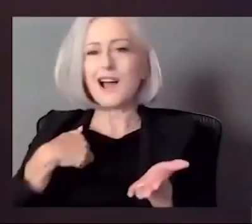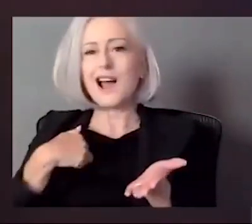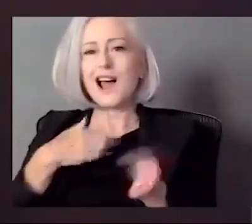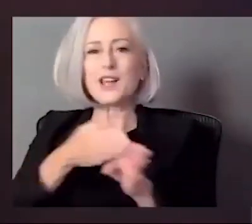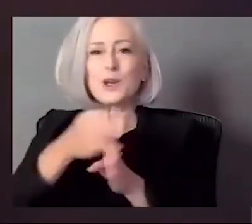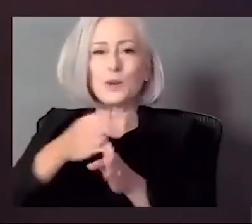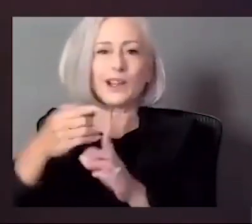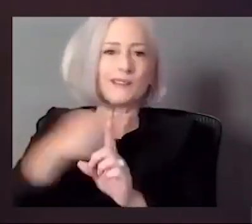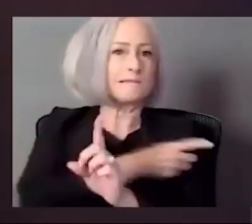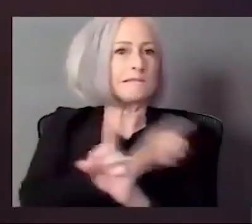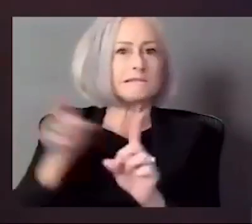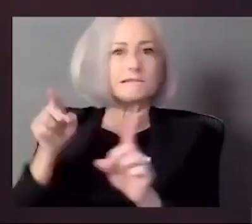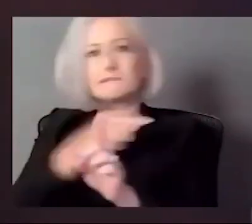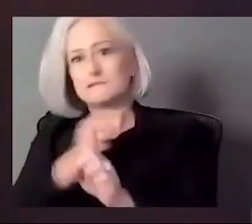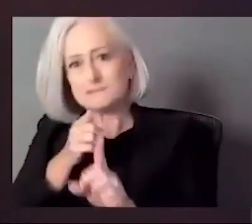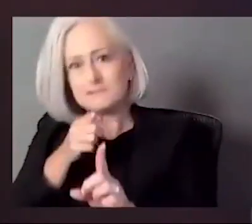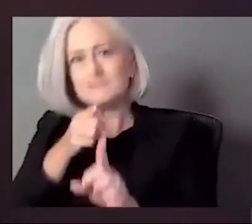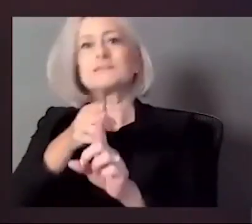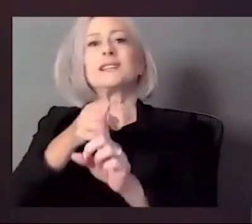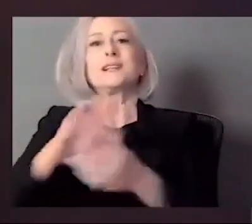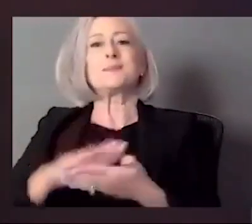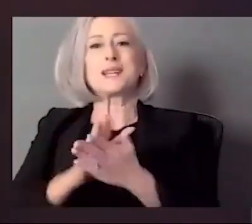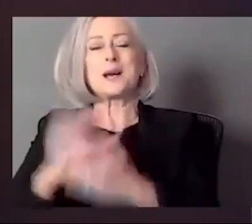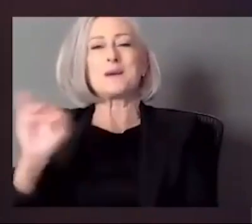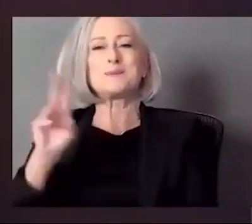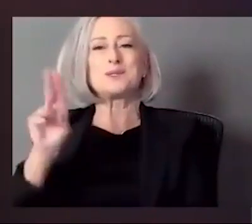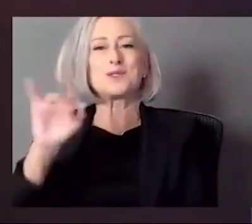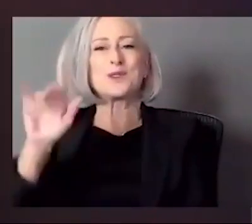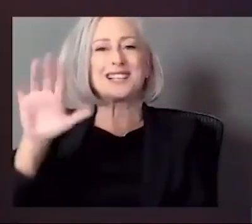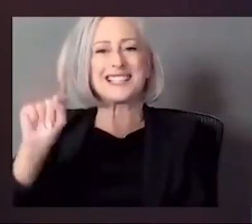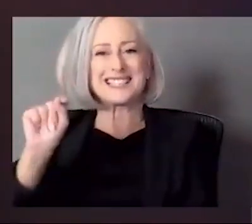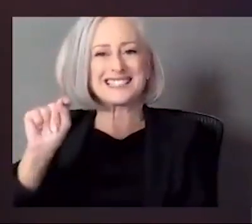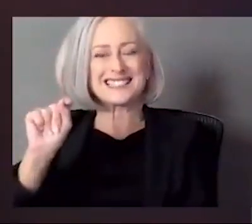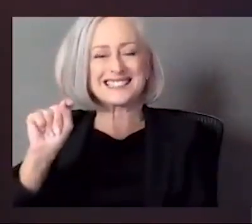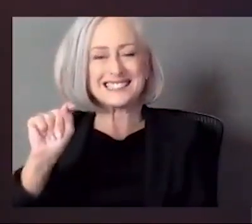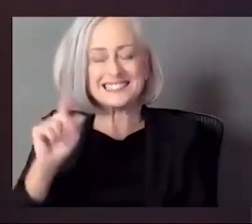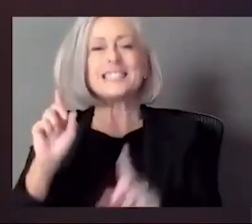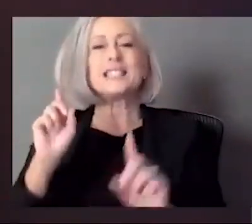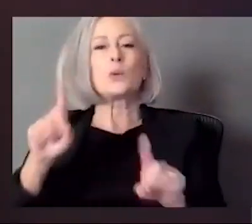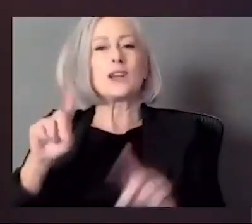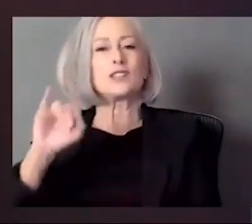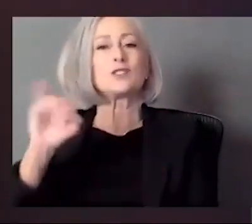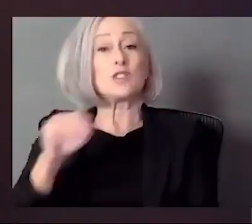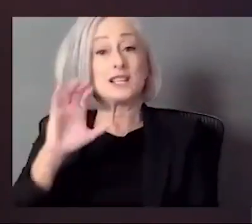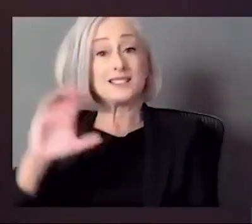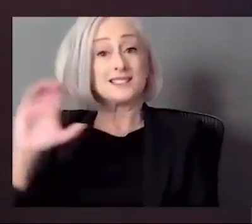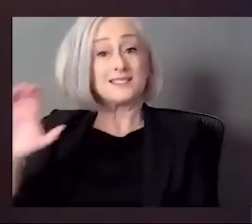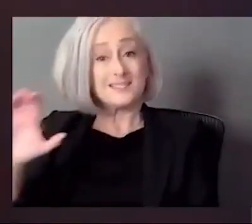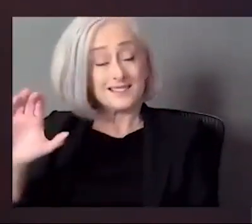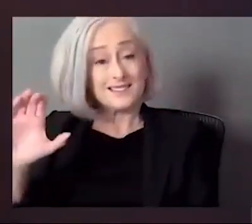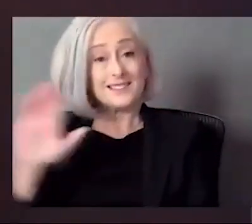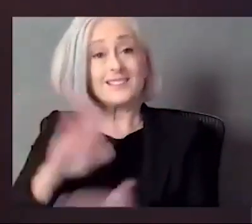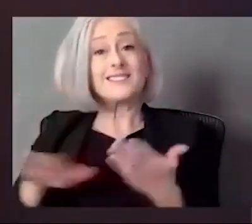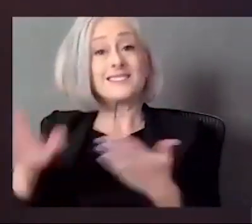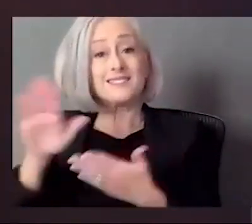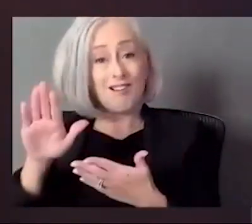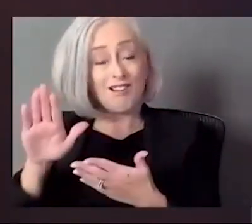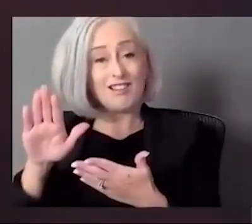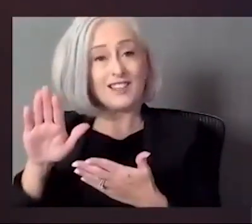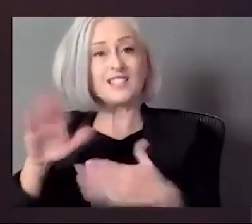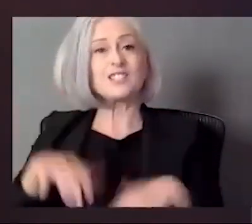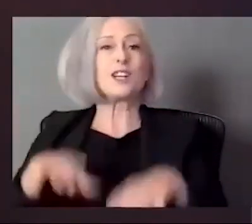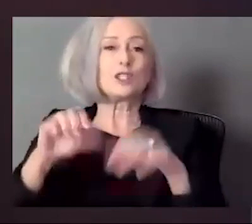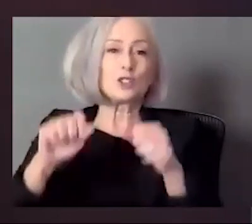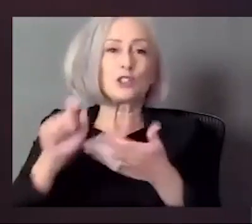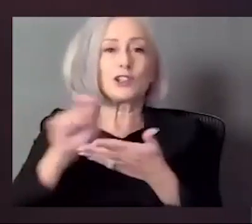to becoming a journalist, and went to Johnson County Community College and started taking journalism classes. And